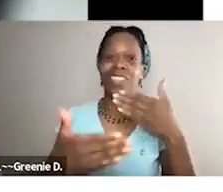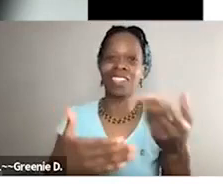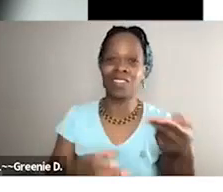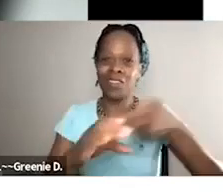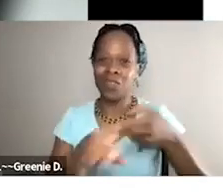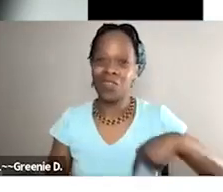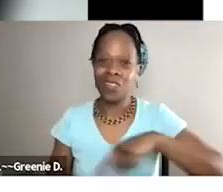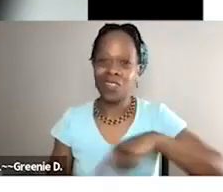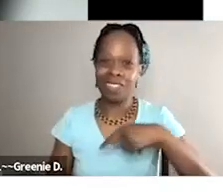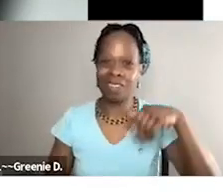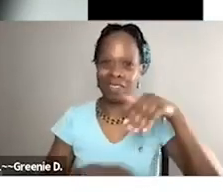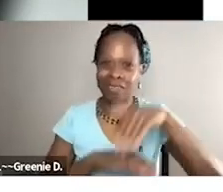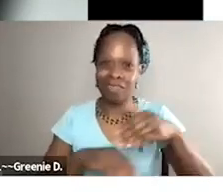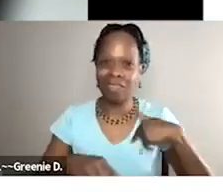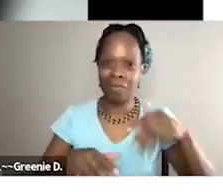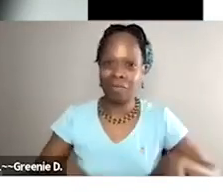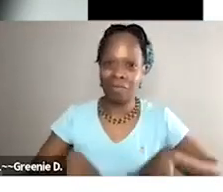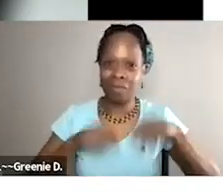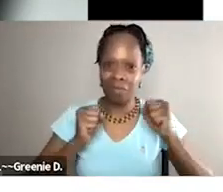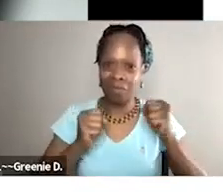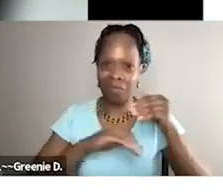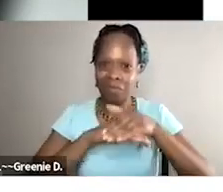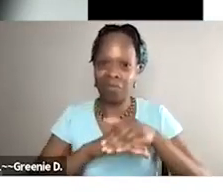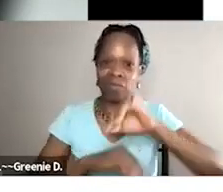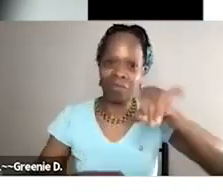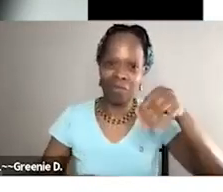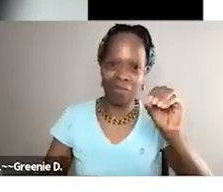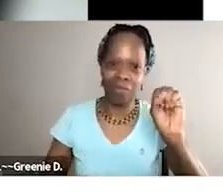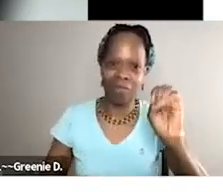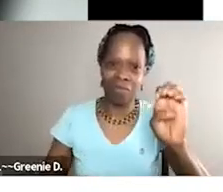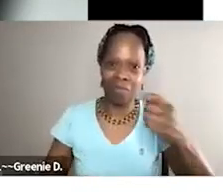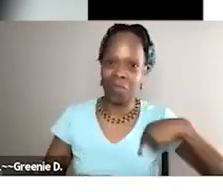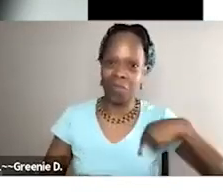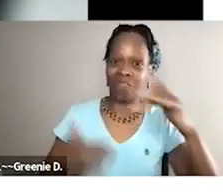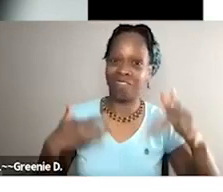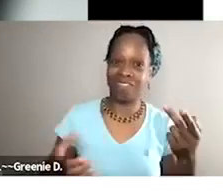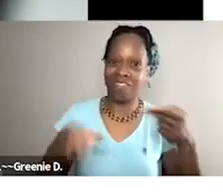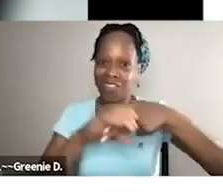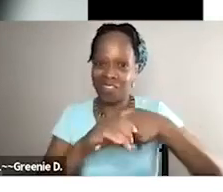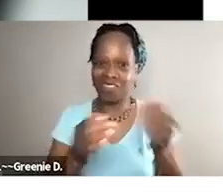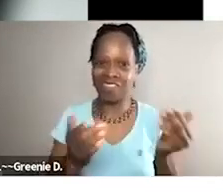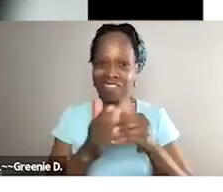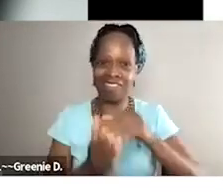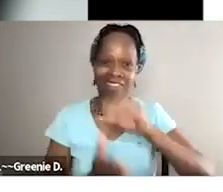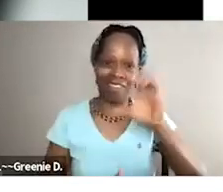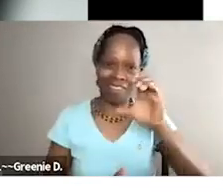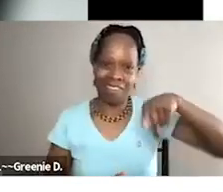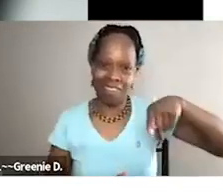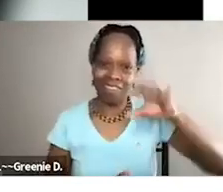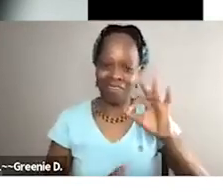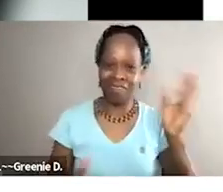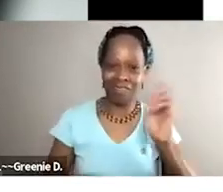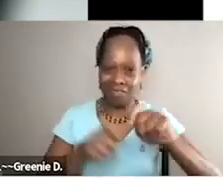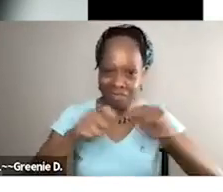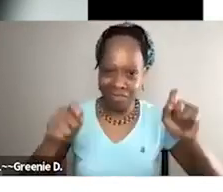your host this evening. We're really excited to be back with the Cerebral Palsy Foundation to wrap up our session on